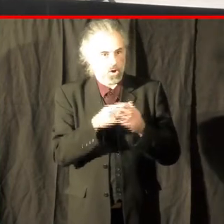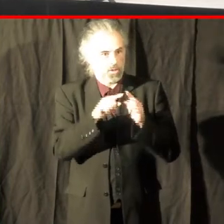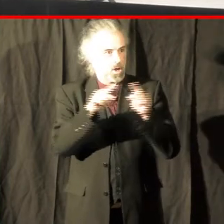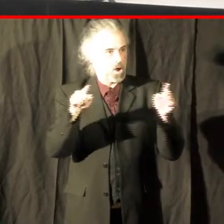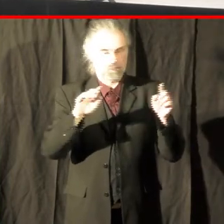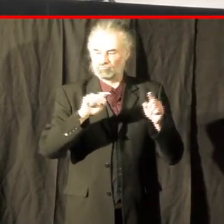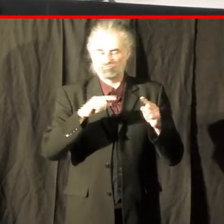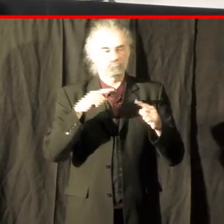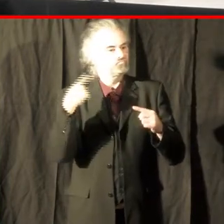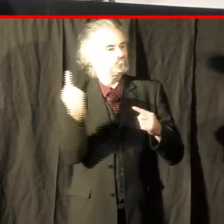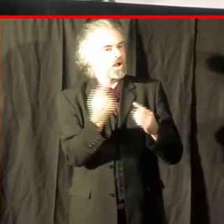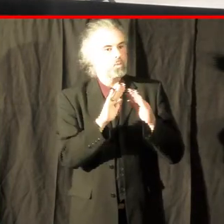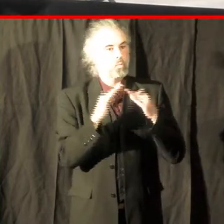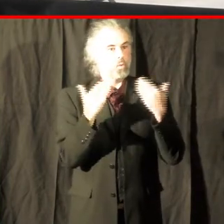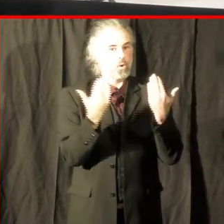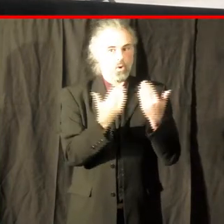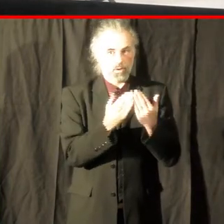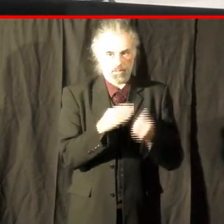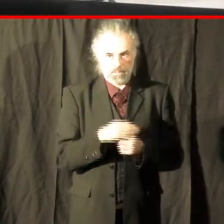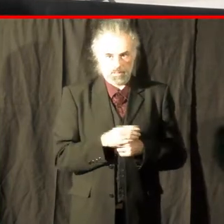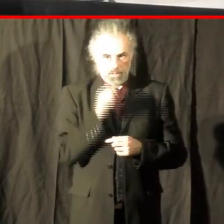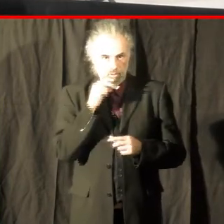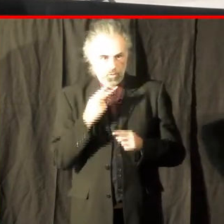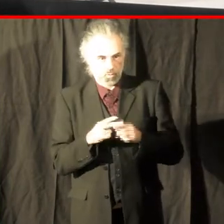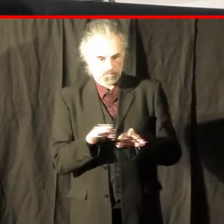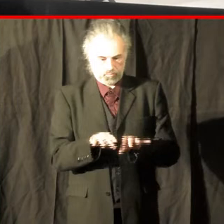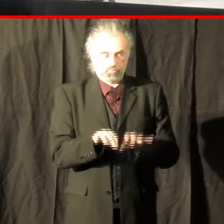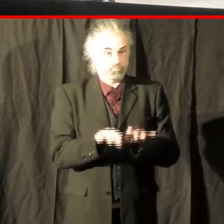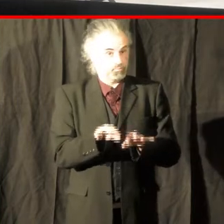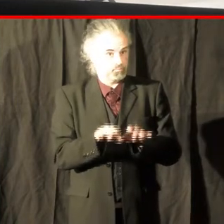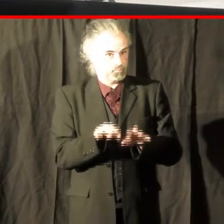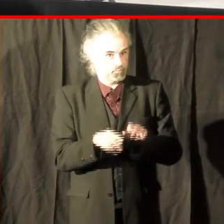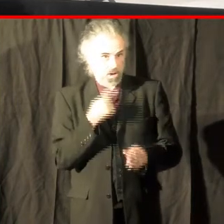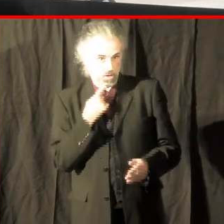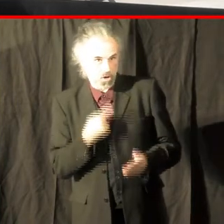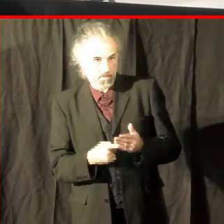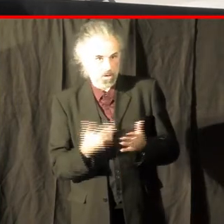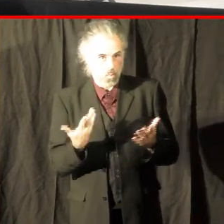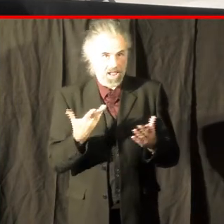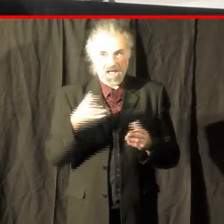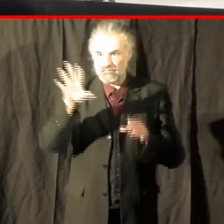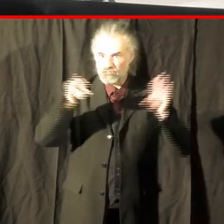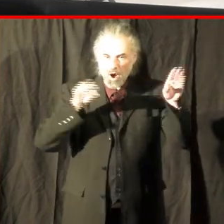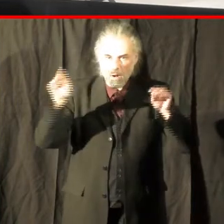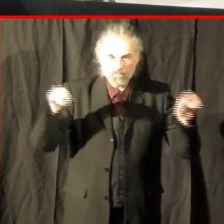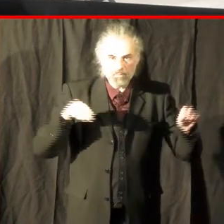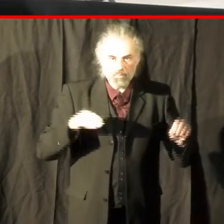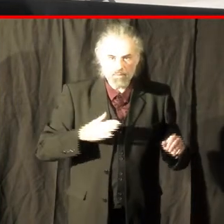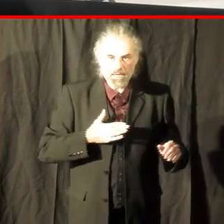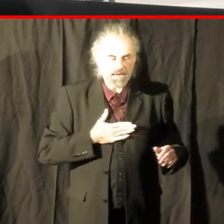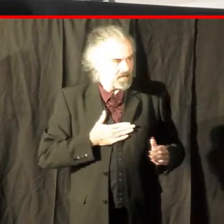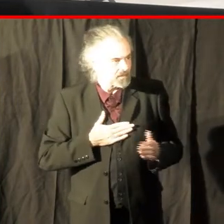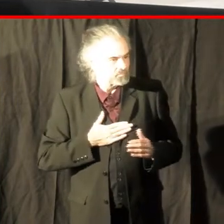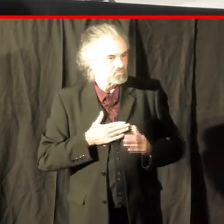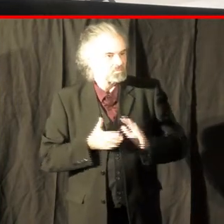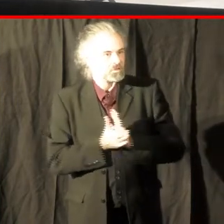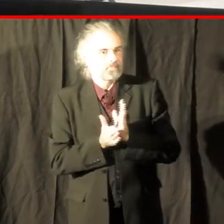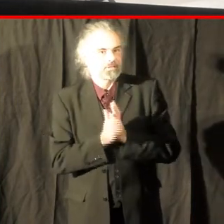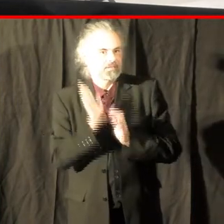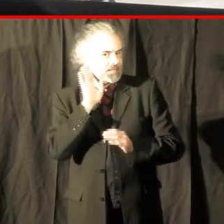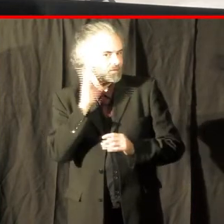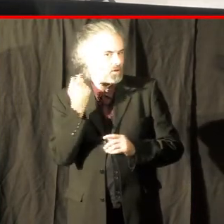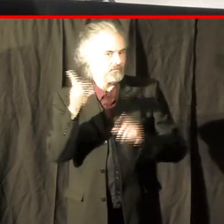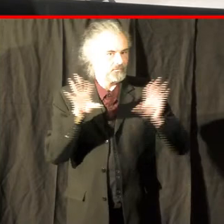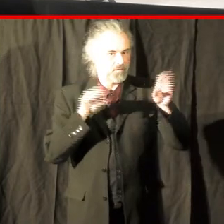world, could you just quickly type in the comment section where you are tuning in from? We'd love to hear that. And those that are